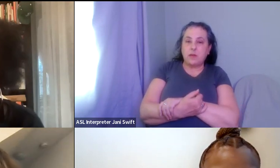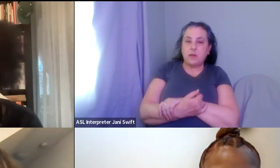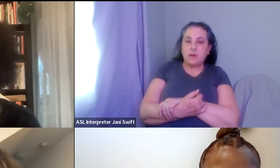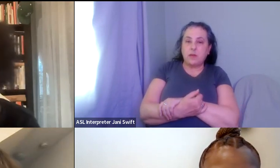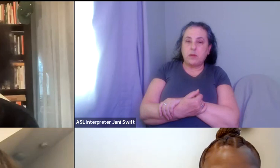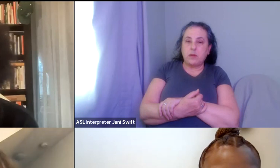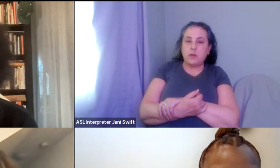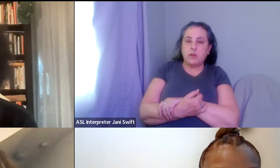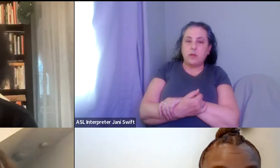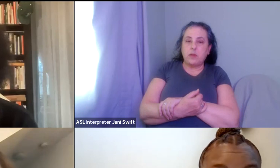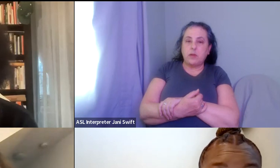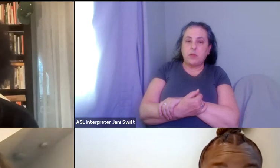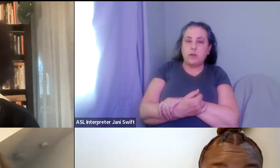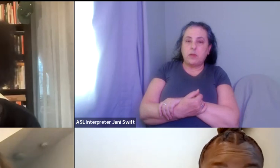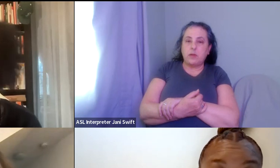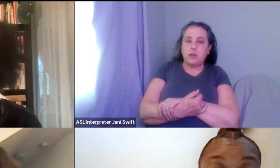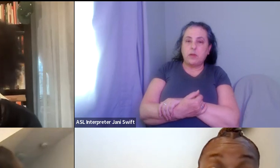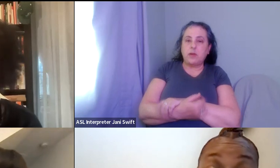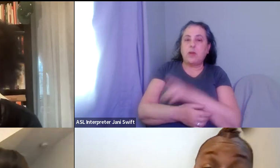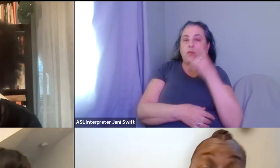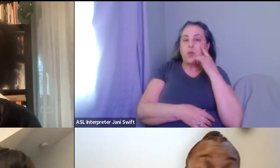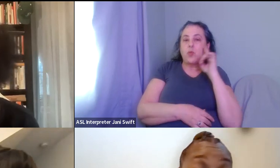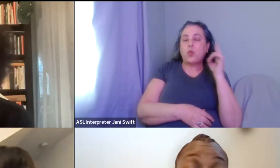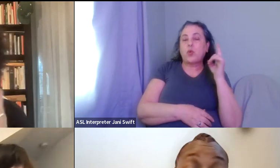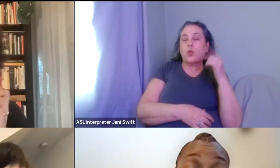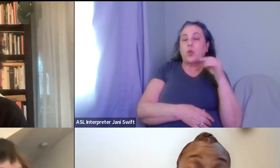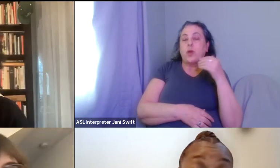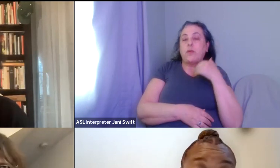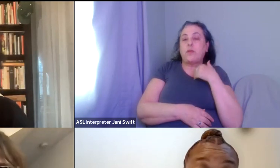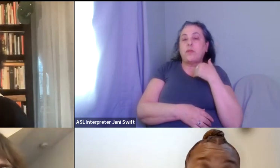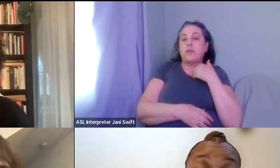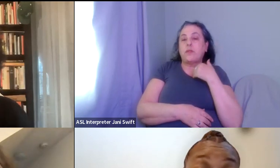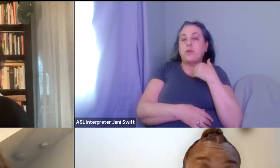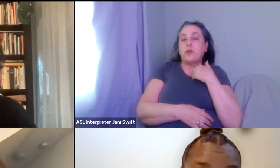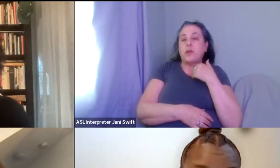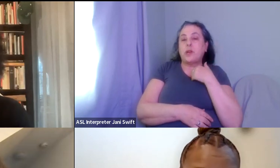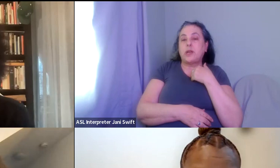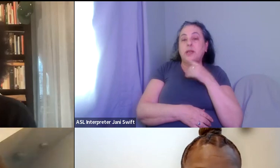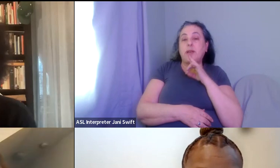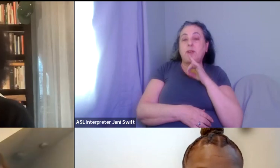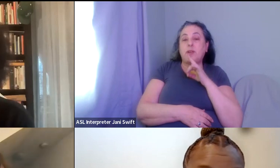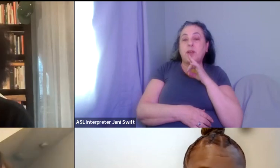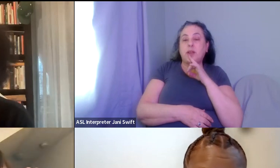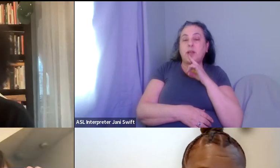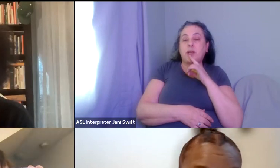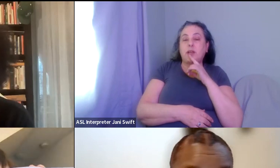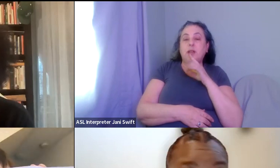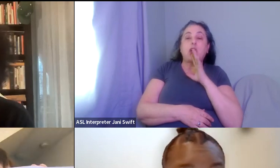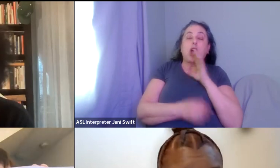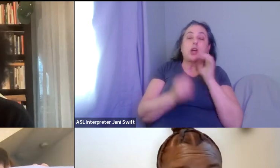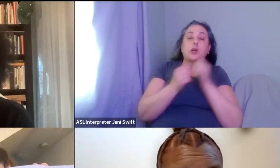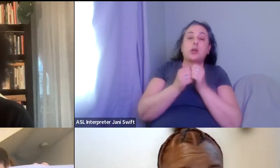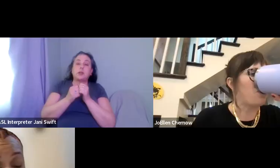I think she might Well, for one, I have definitely have talks with